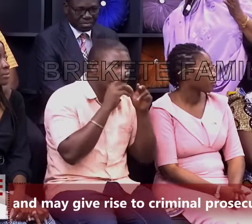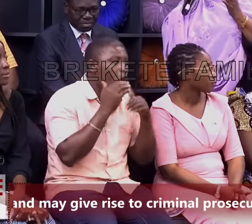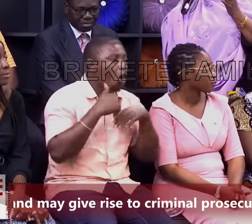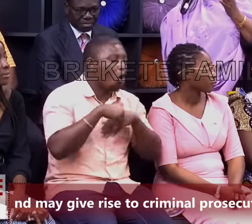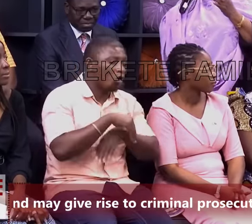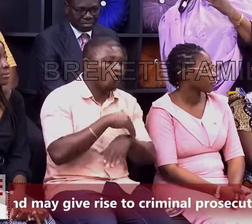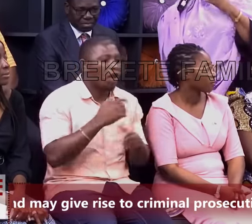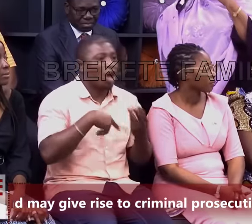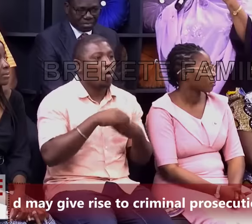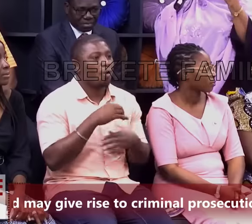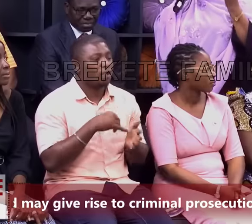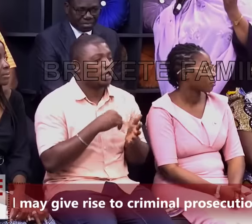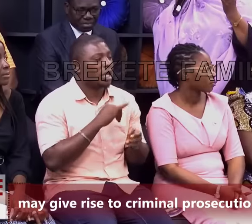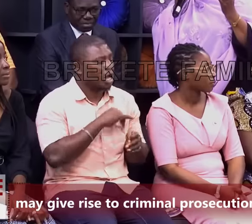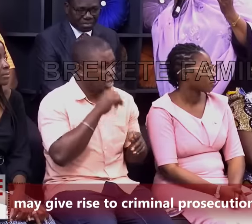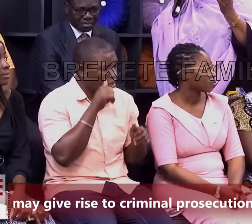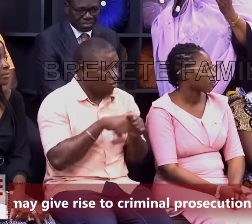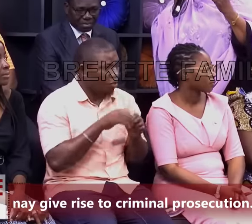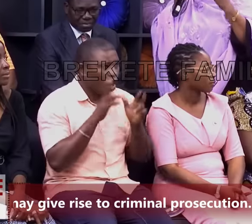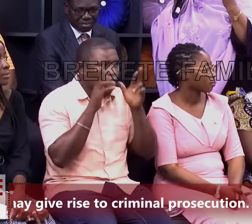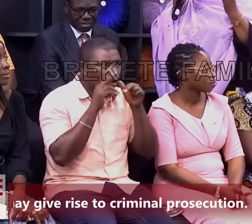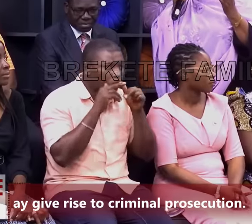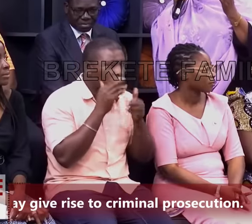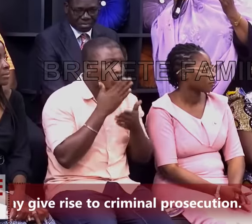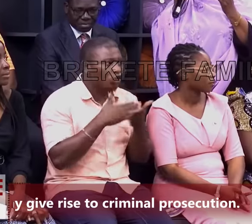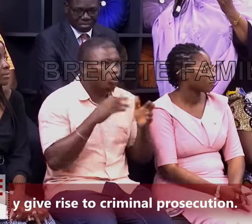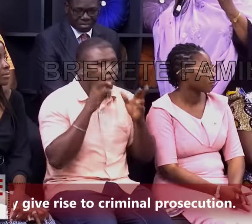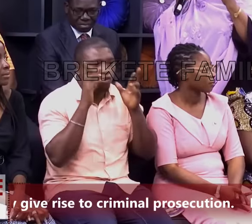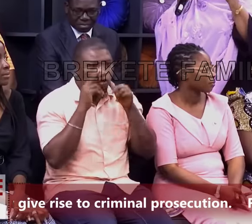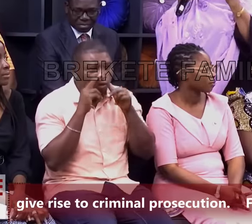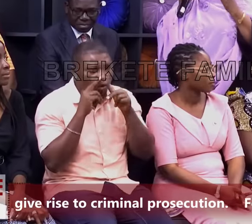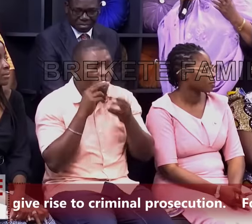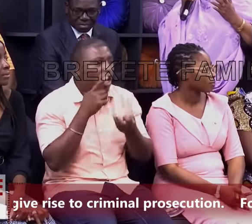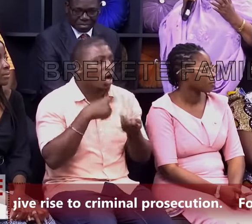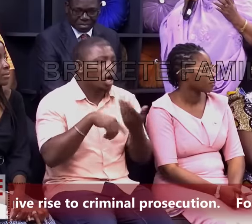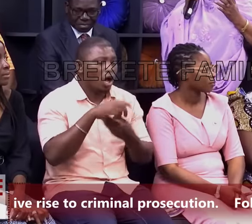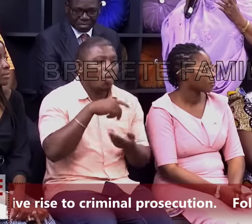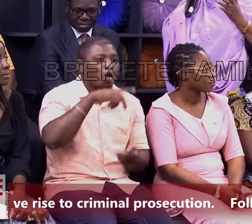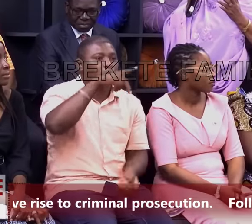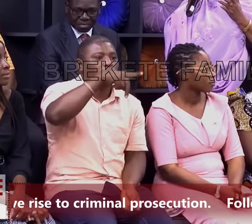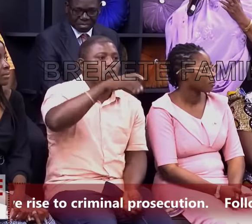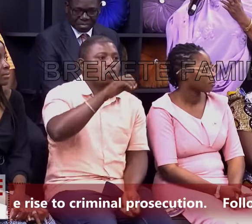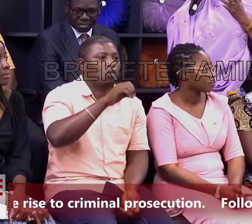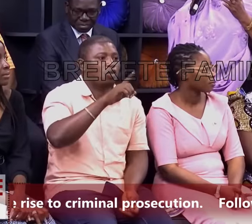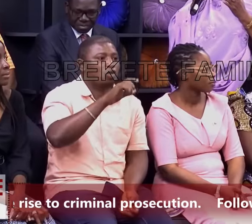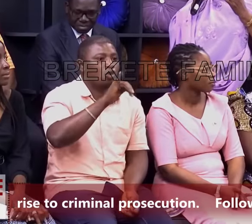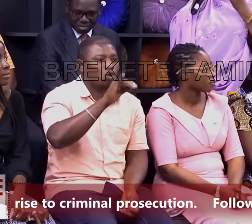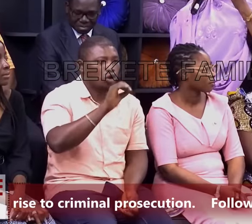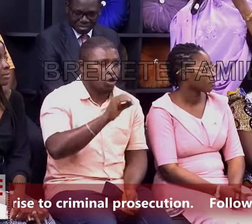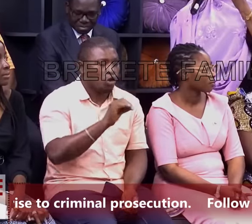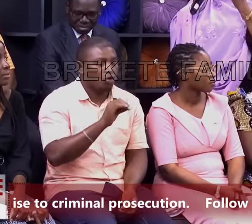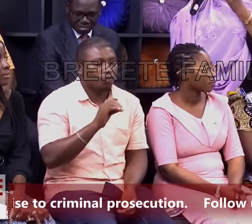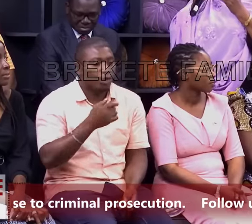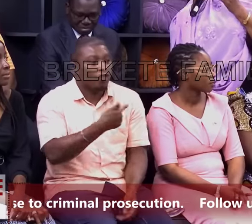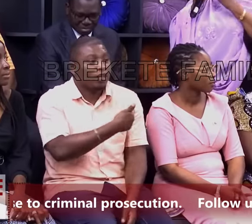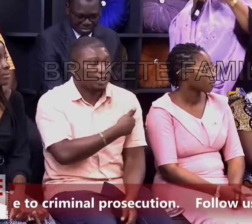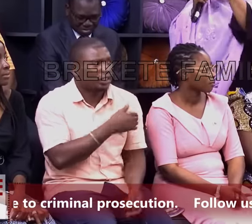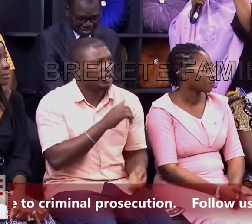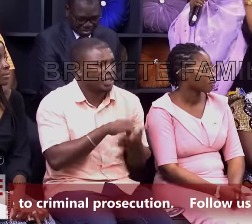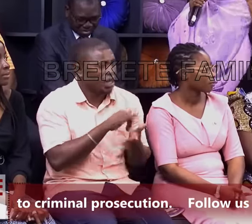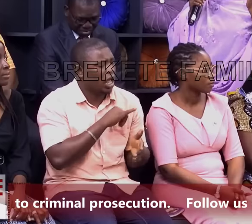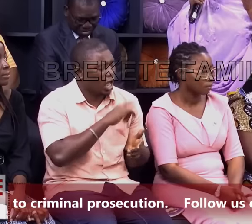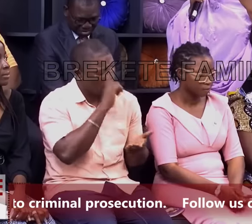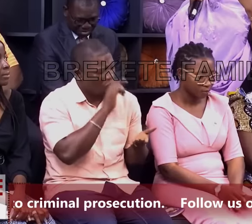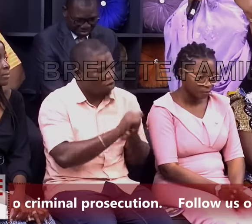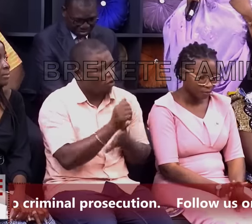vaccine I remember a rumors some rumors about folio vaccine that I believe